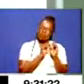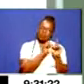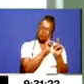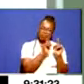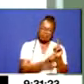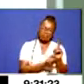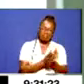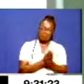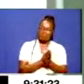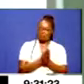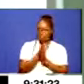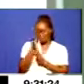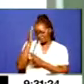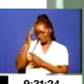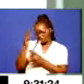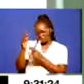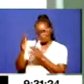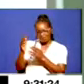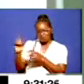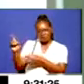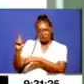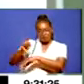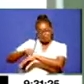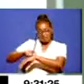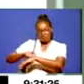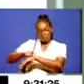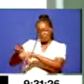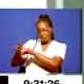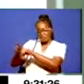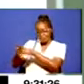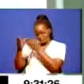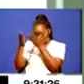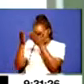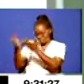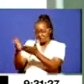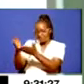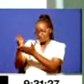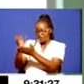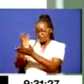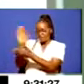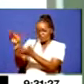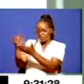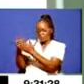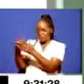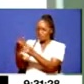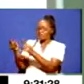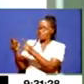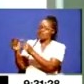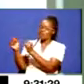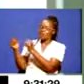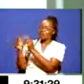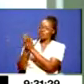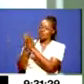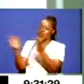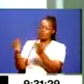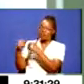Right. I know we'll be there one time. Yeah. We are moving towards there. But I know the biggest challenge that we have is